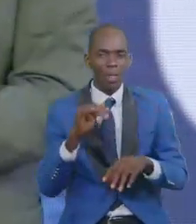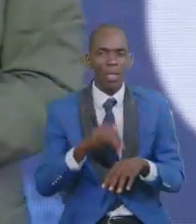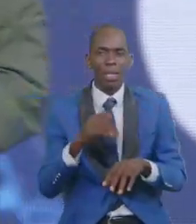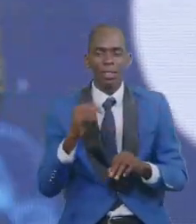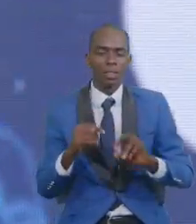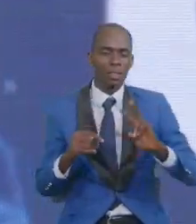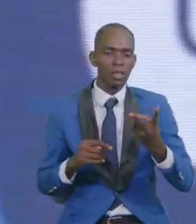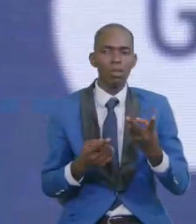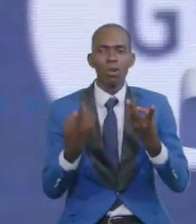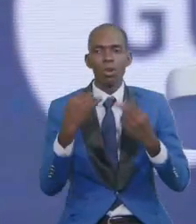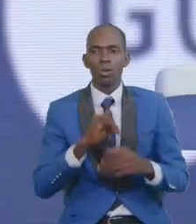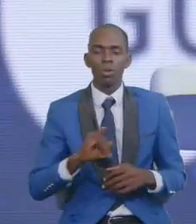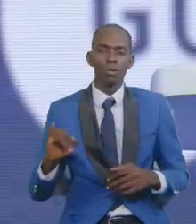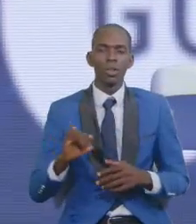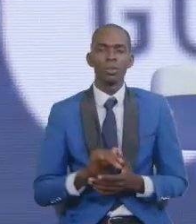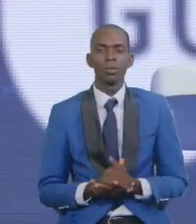coming?